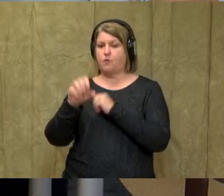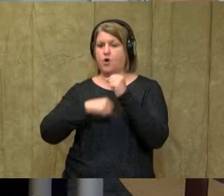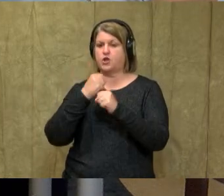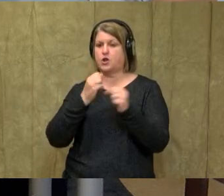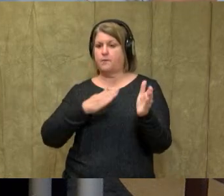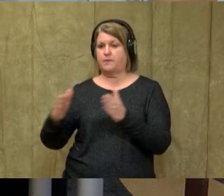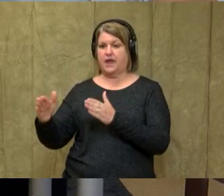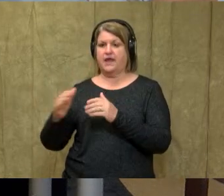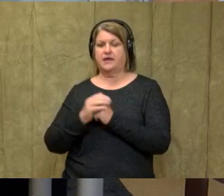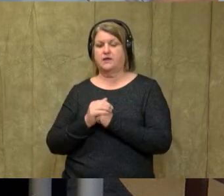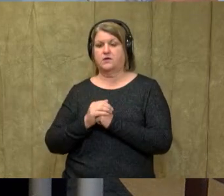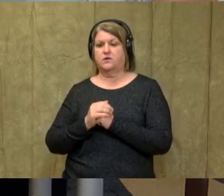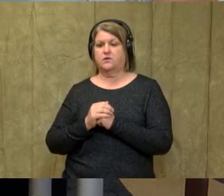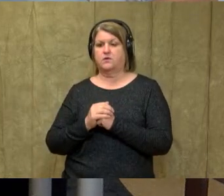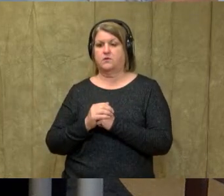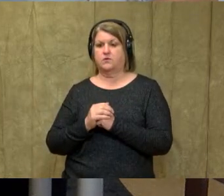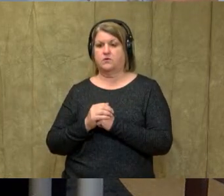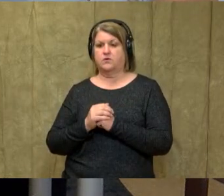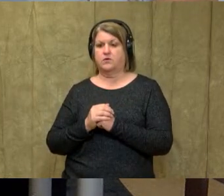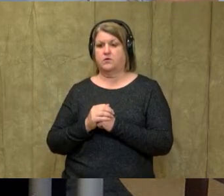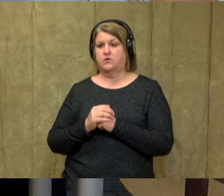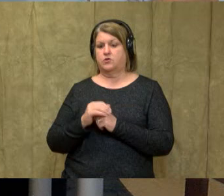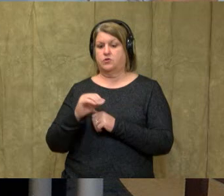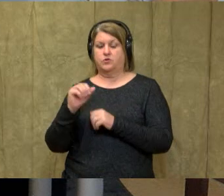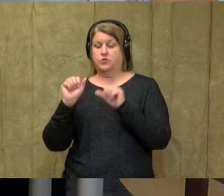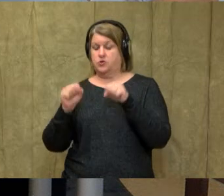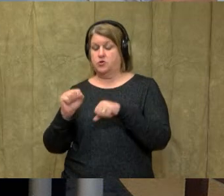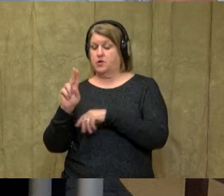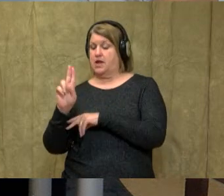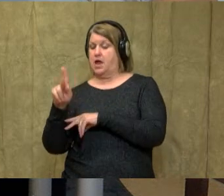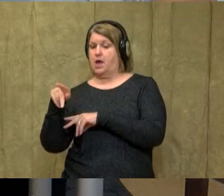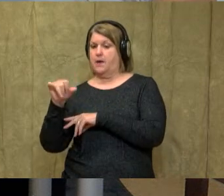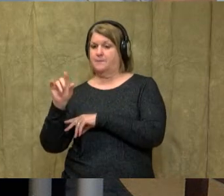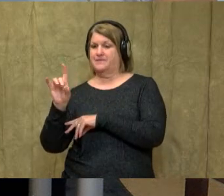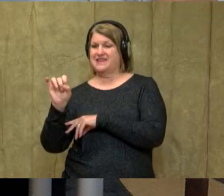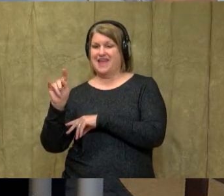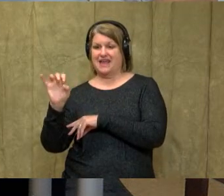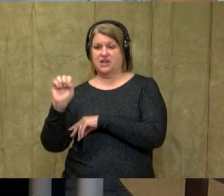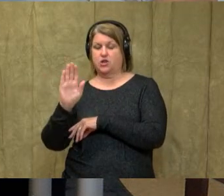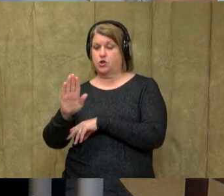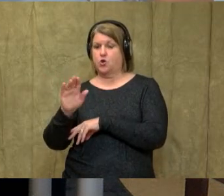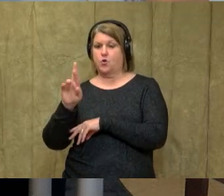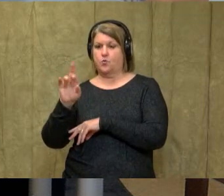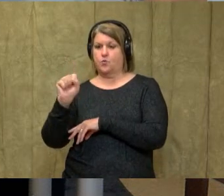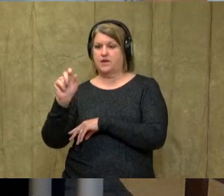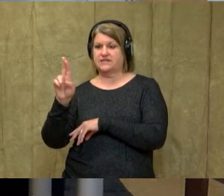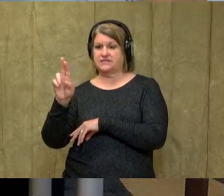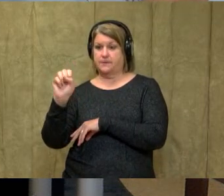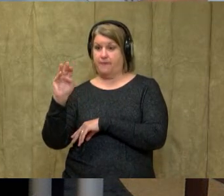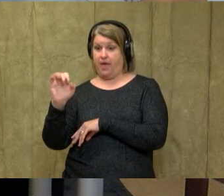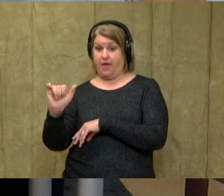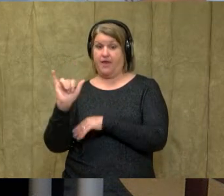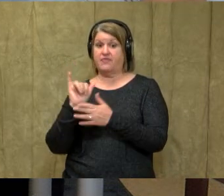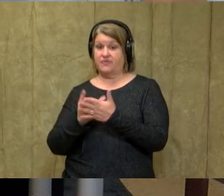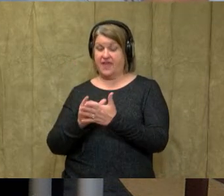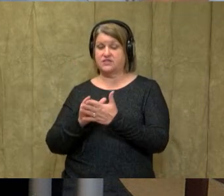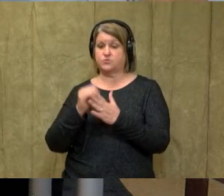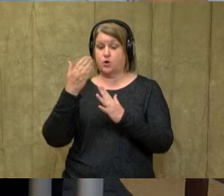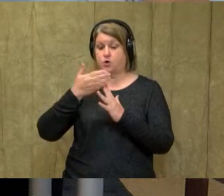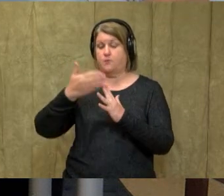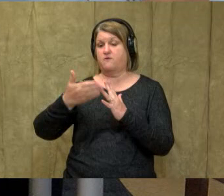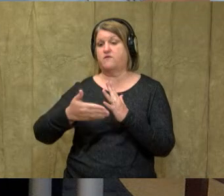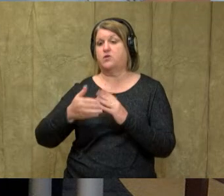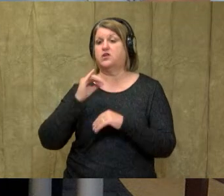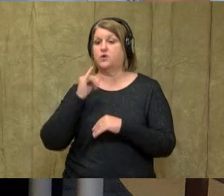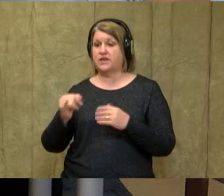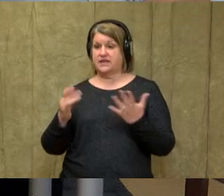go and put that in. Then you can update your resume. You're not having to build a new one every time. That's where your portfolio is, and you want to update it as soon